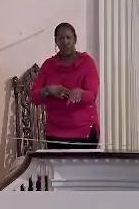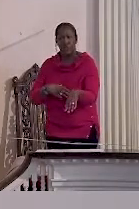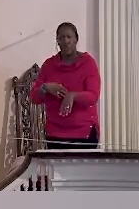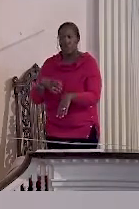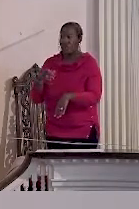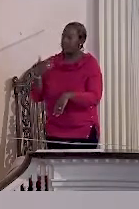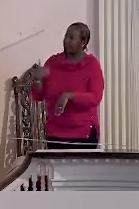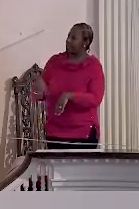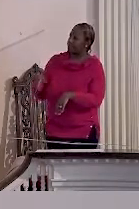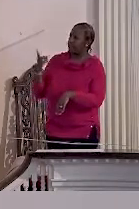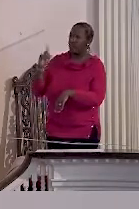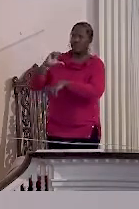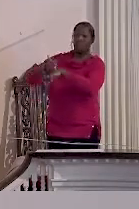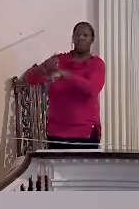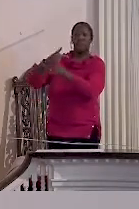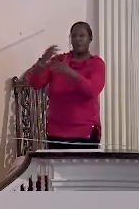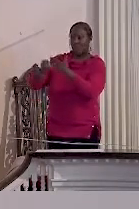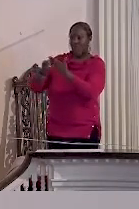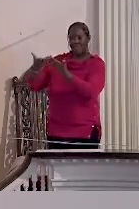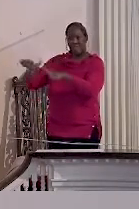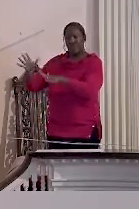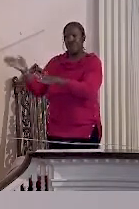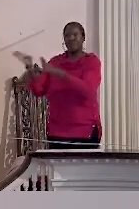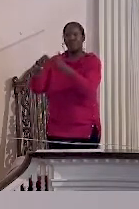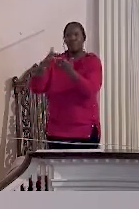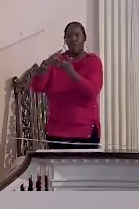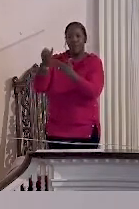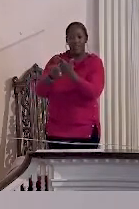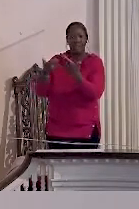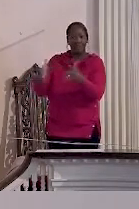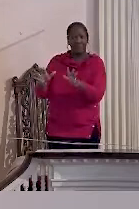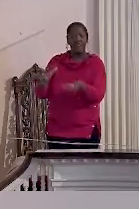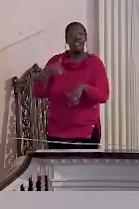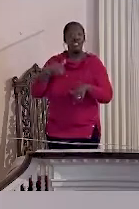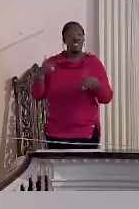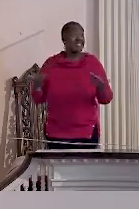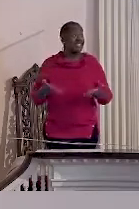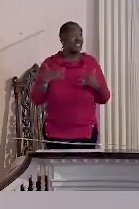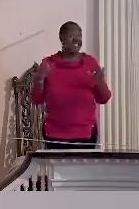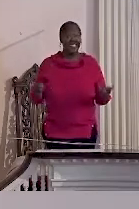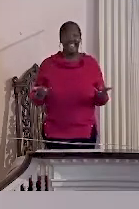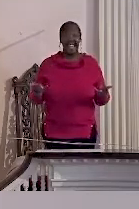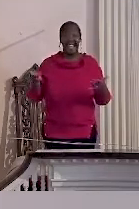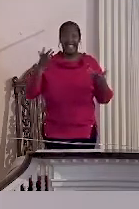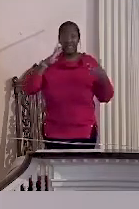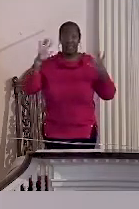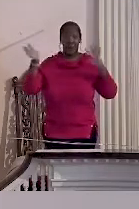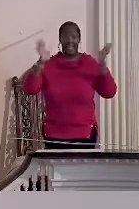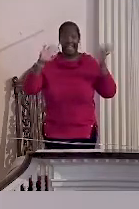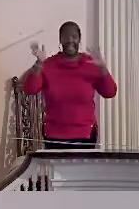project at a time. Karin is here today. Can we give her a shout out? If she could wave.